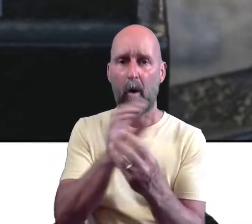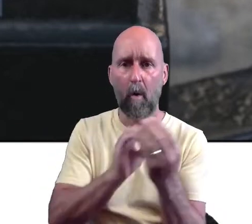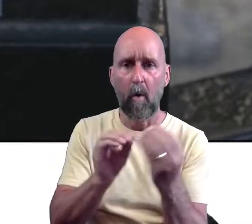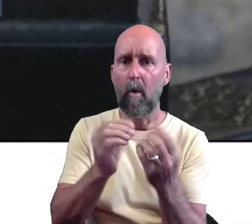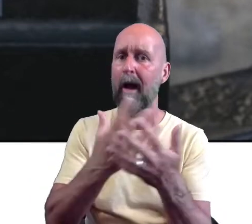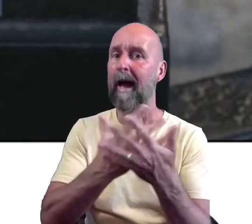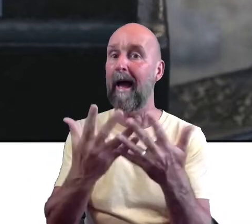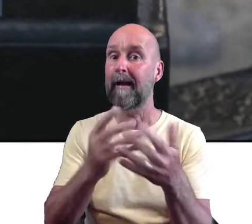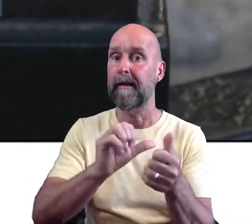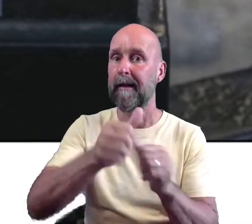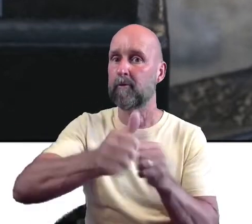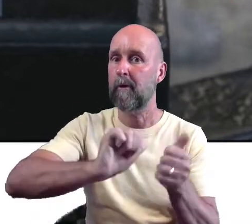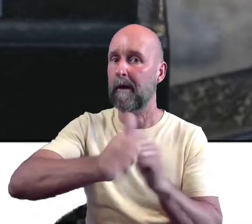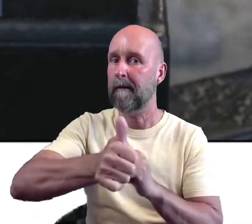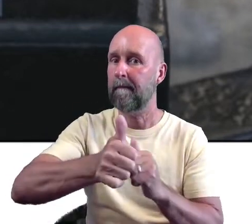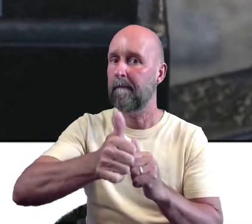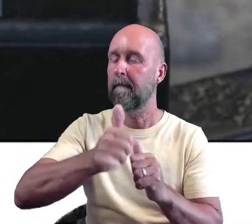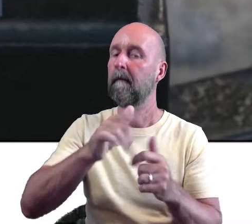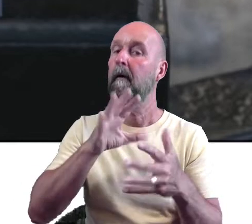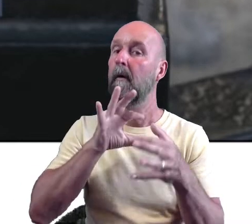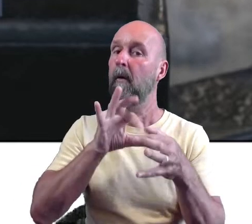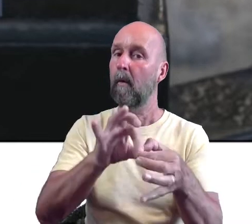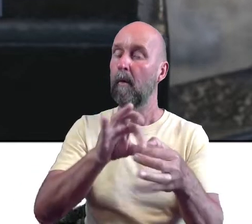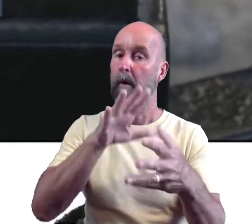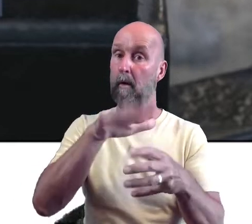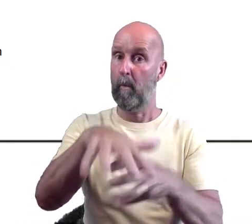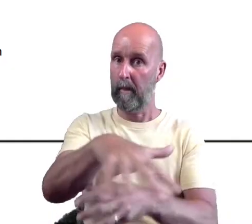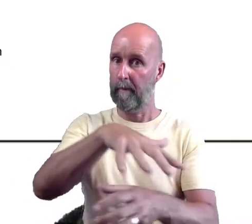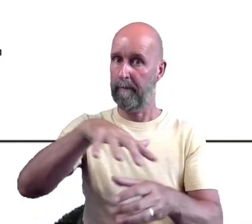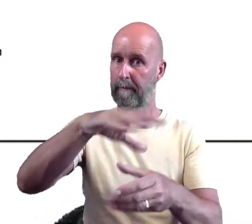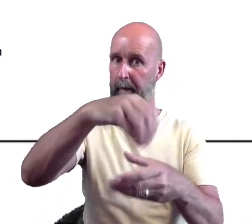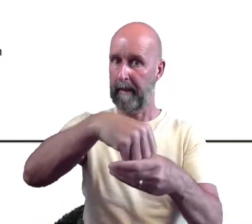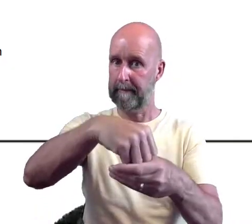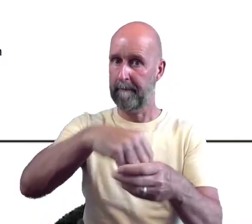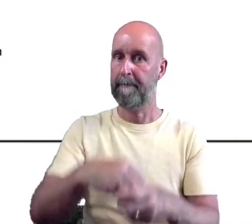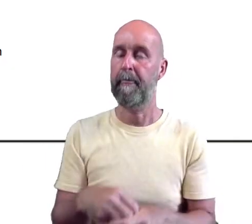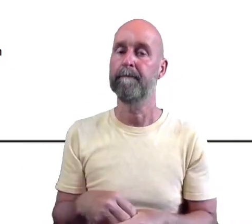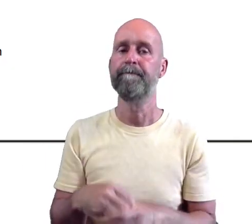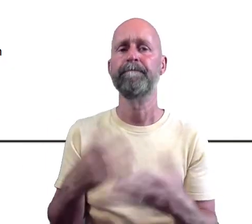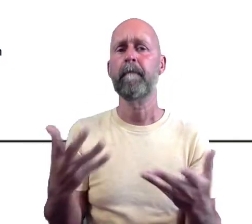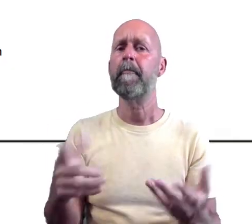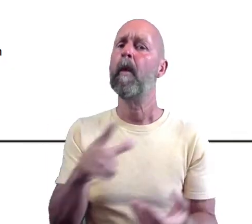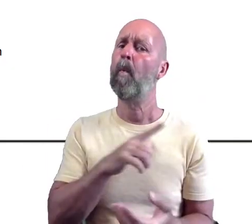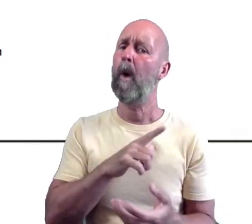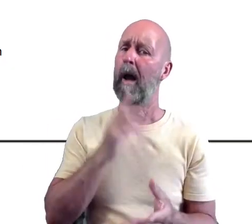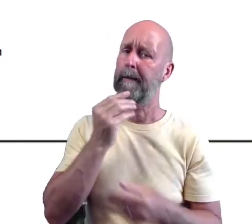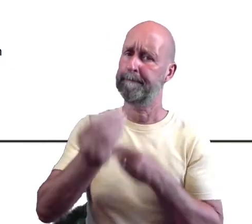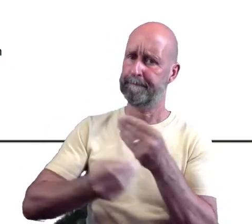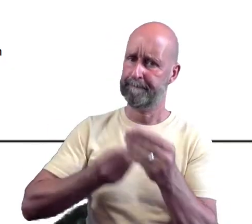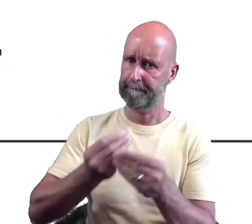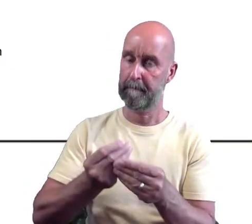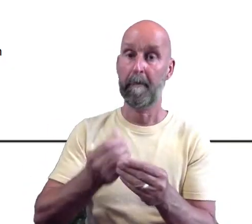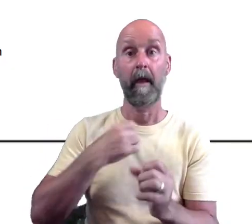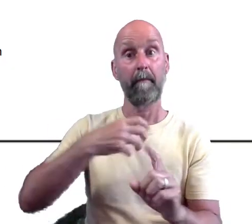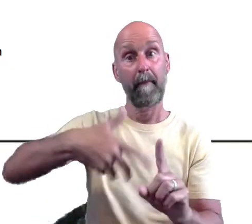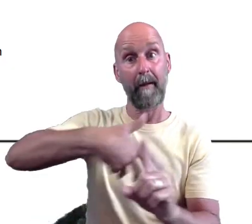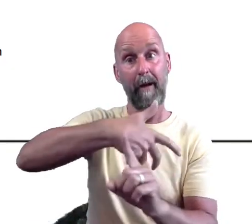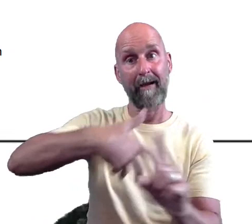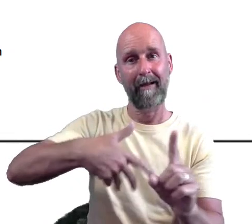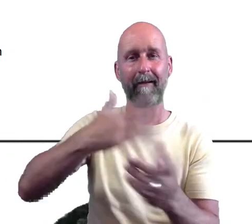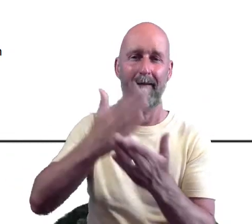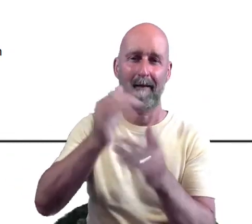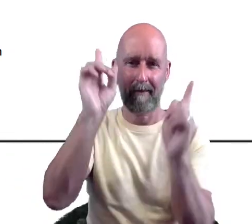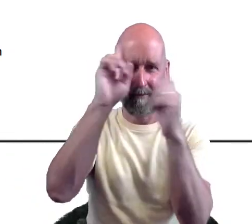interactive experience that engages with place. So where am I coming from? So I have a background in academia,